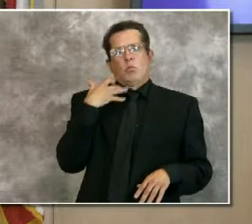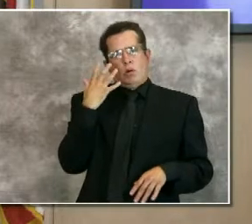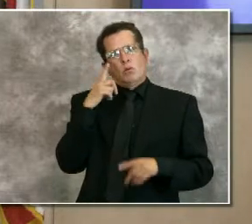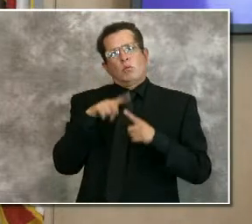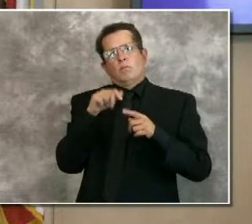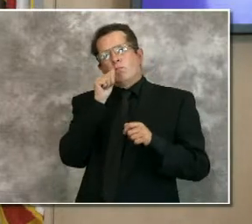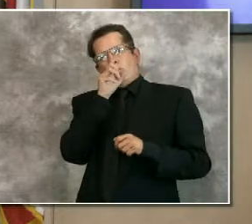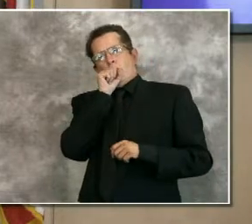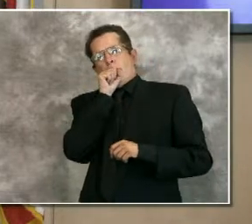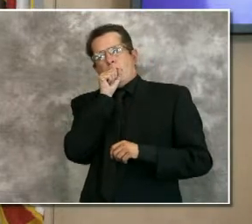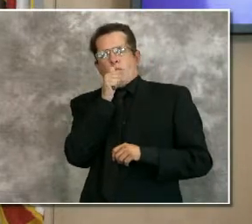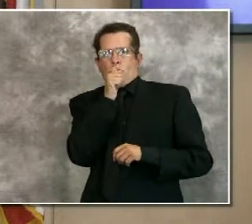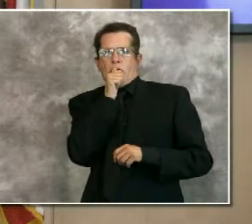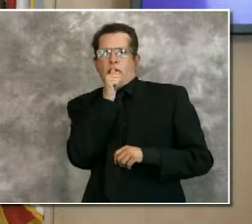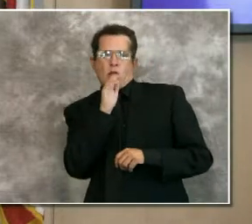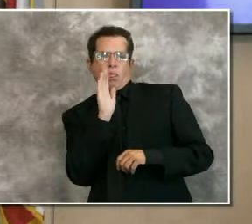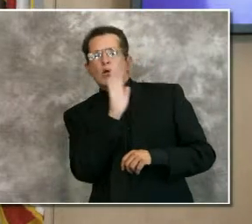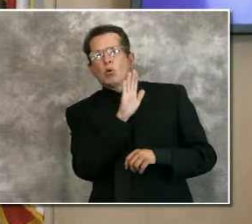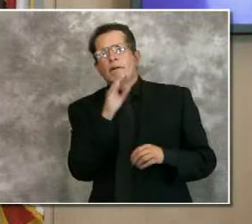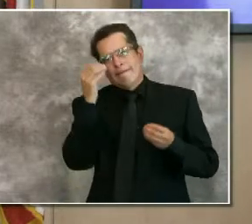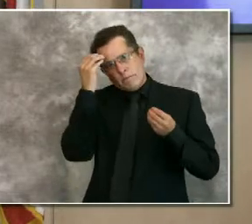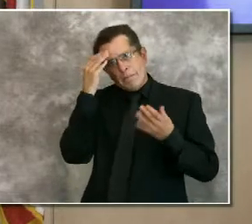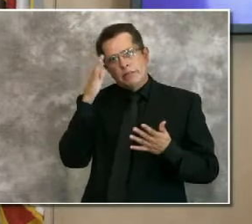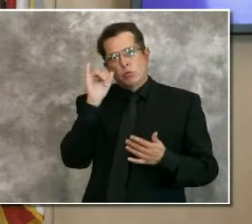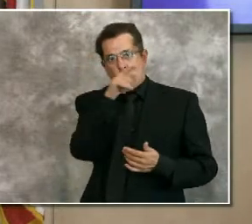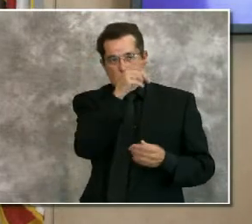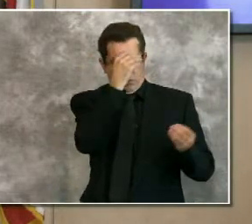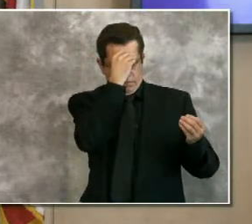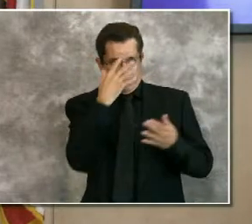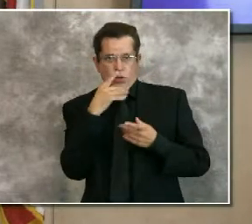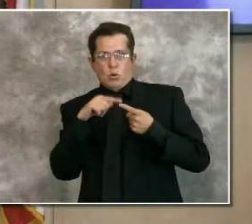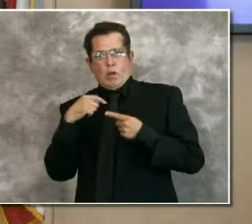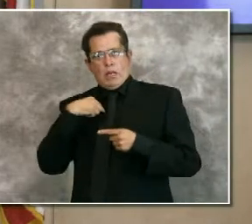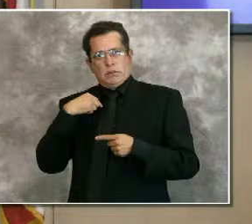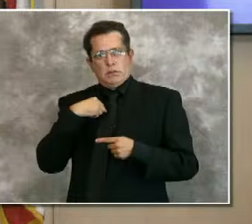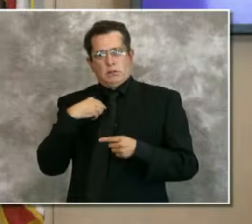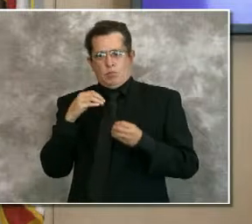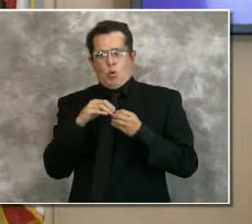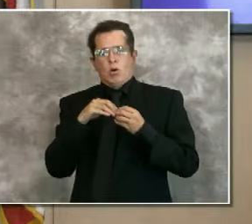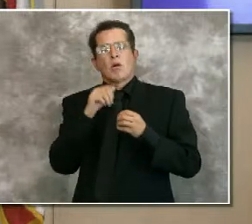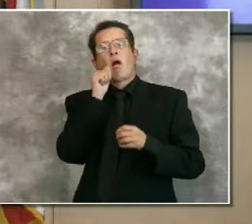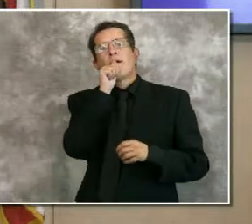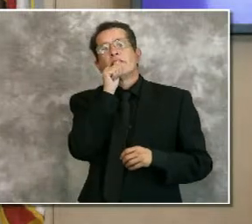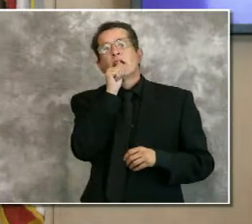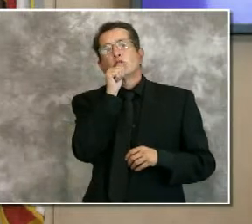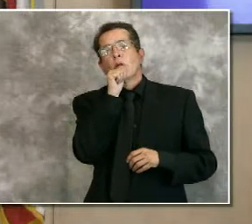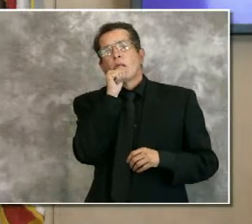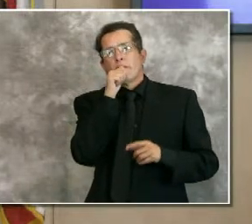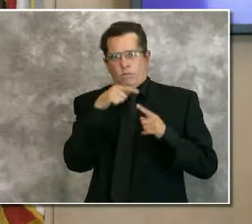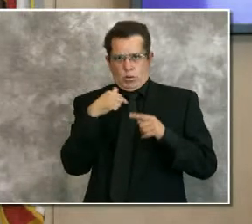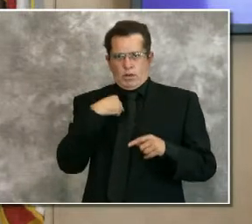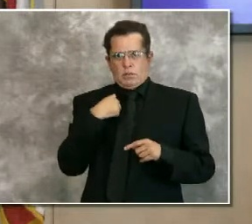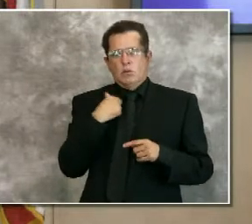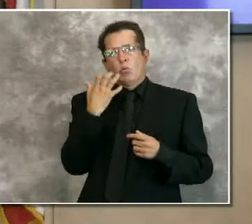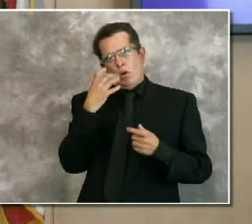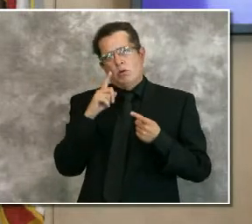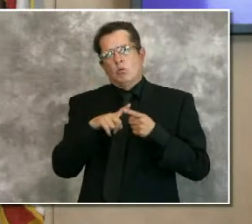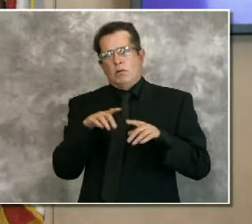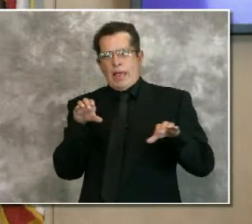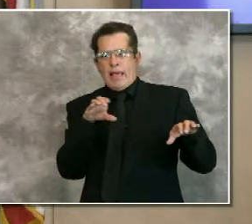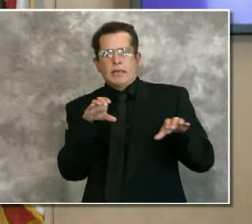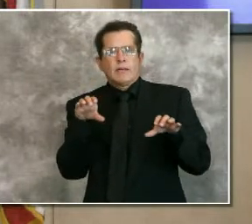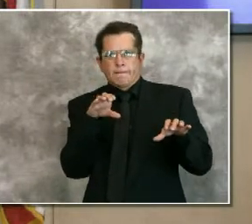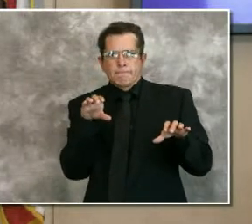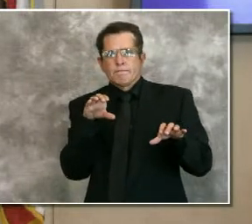protect that information. If people give us information confidentially, we want to be able to act on it on an